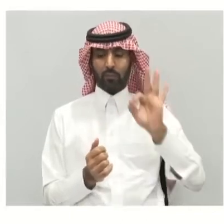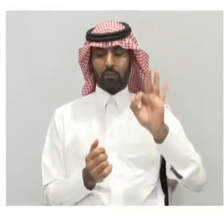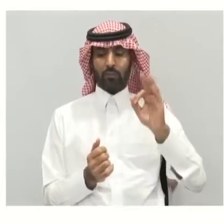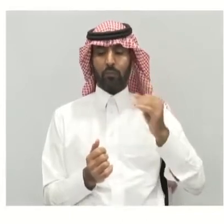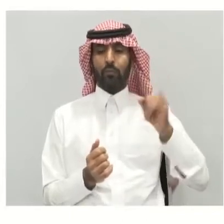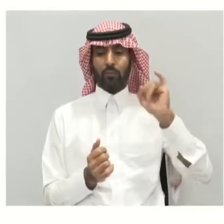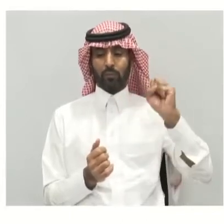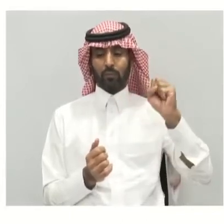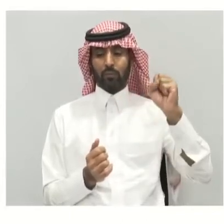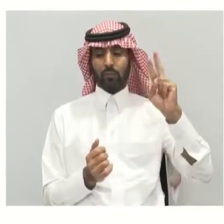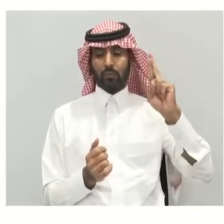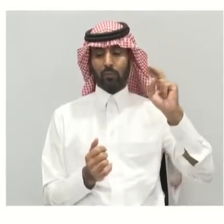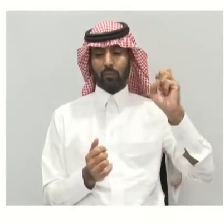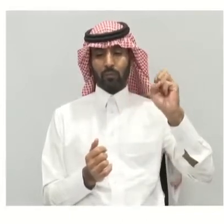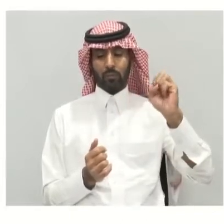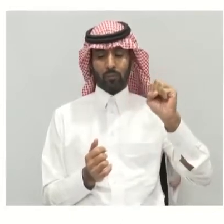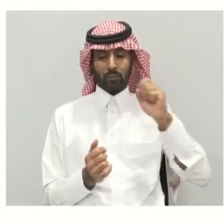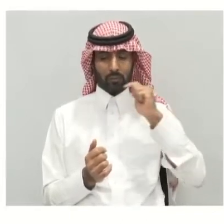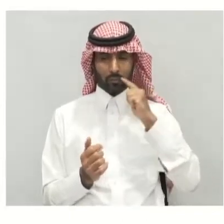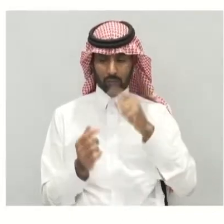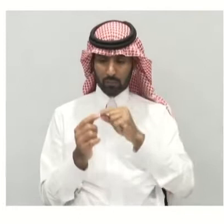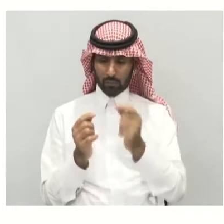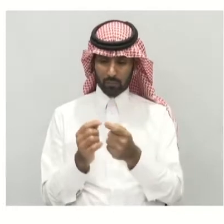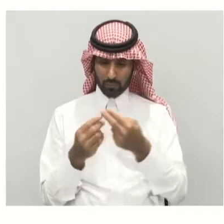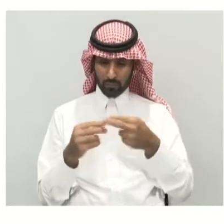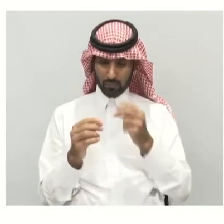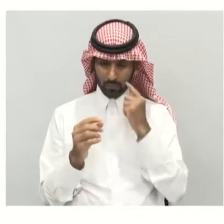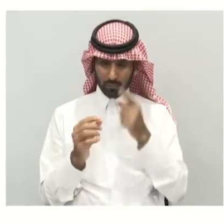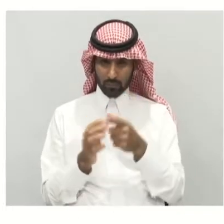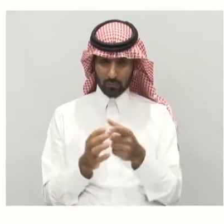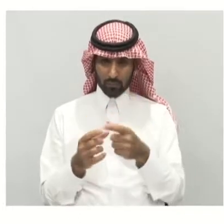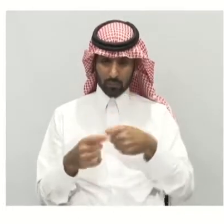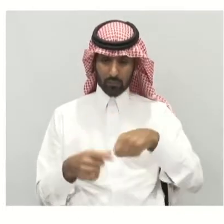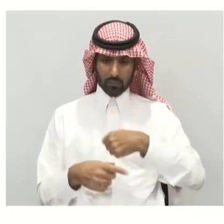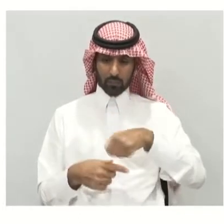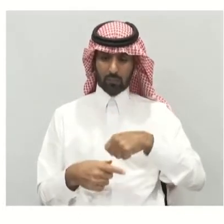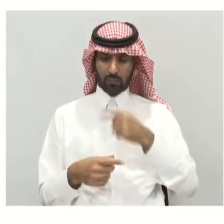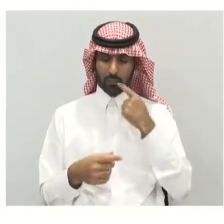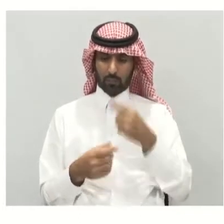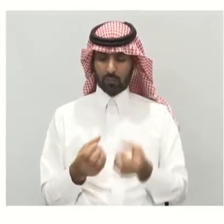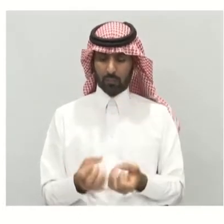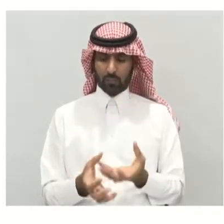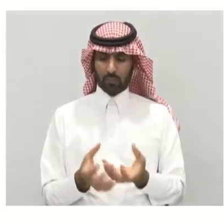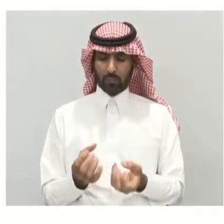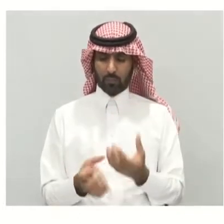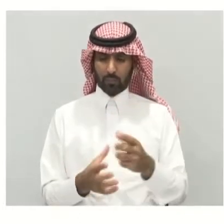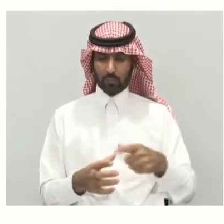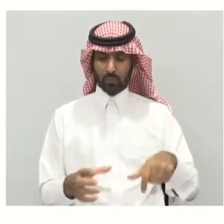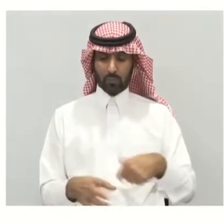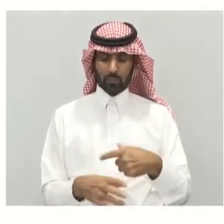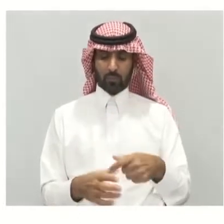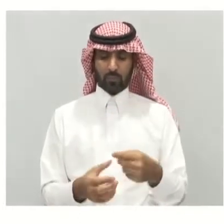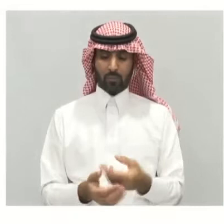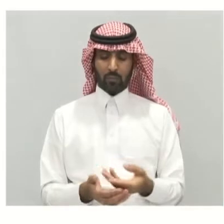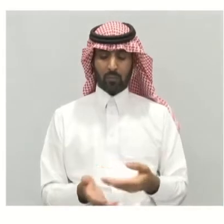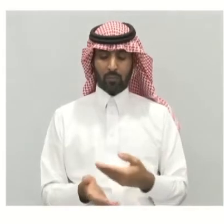bowl. Then, stir the eggs for 1 minute. After that, pour the eggs into a frying